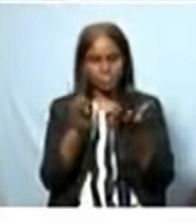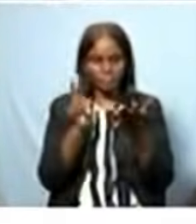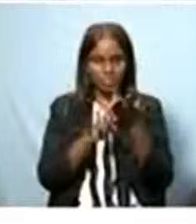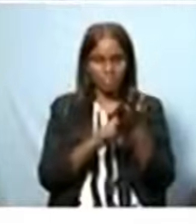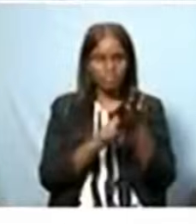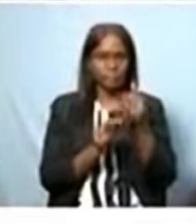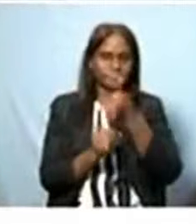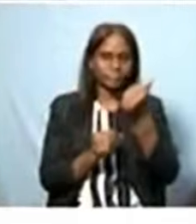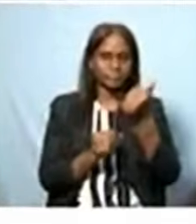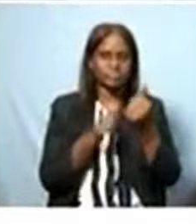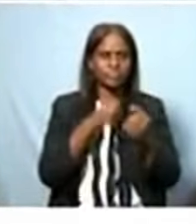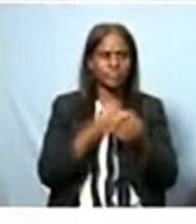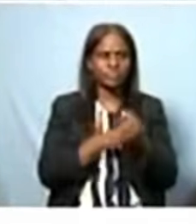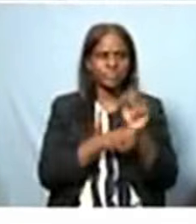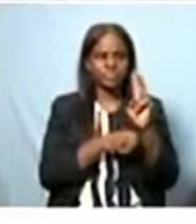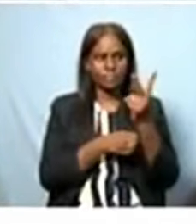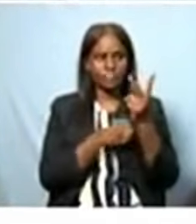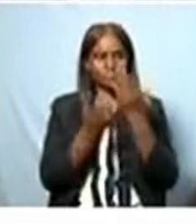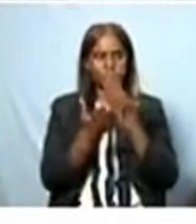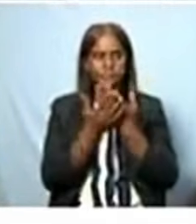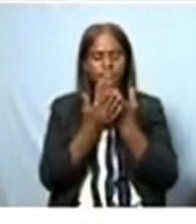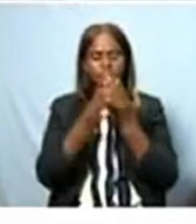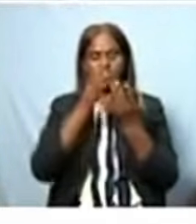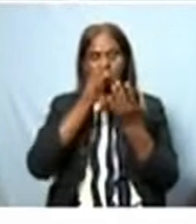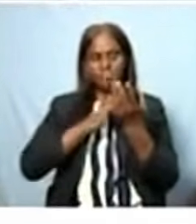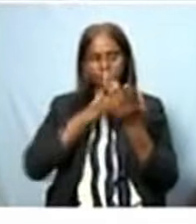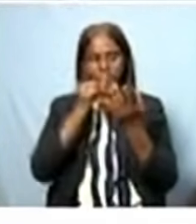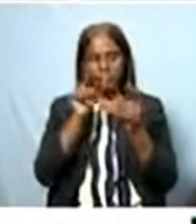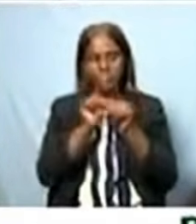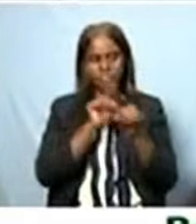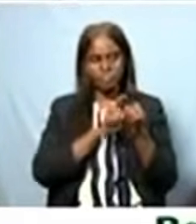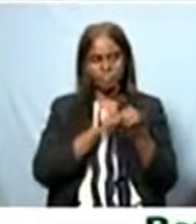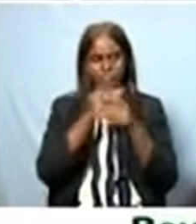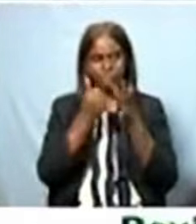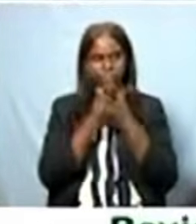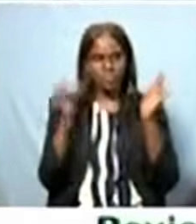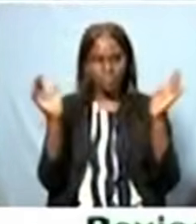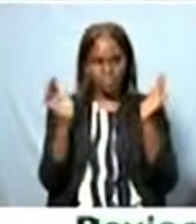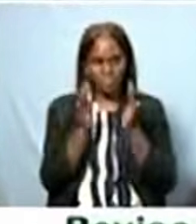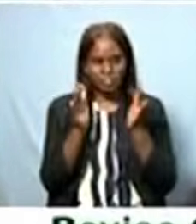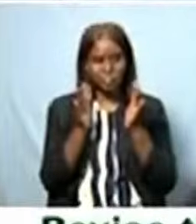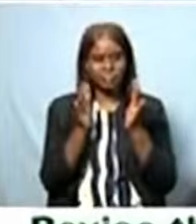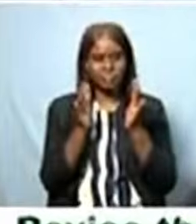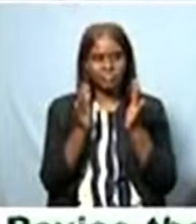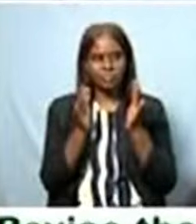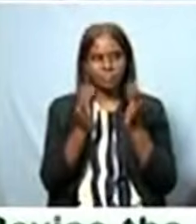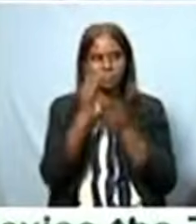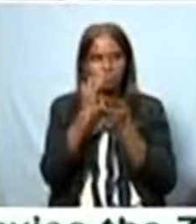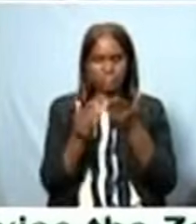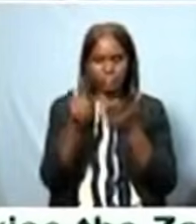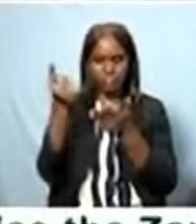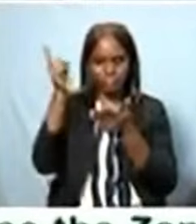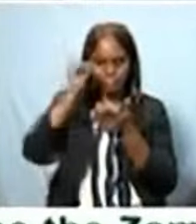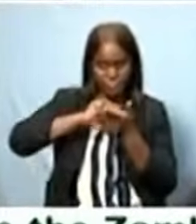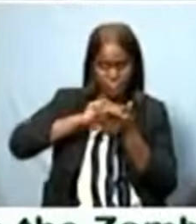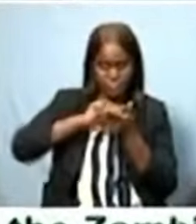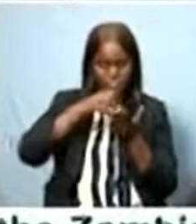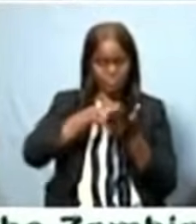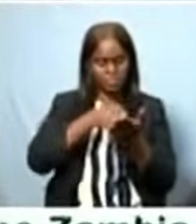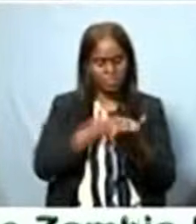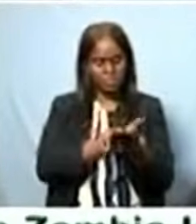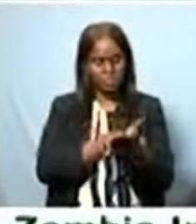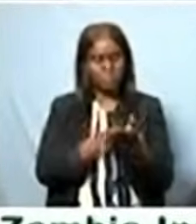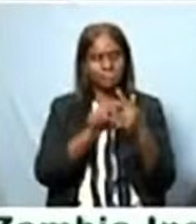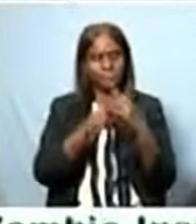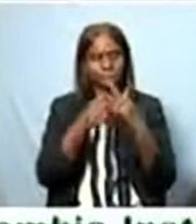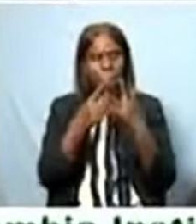for the exams. The second proposal, Madam Speaker, and this is a summary I'm giving, is that when someone fails the exams